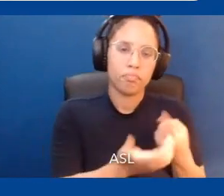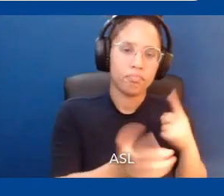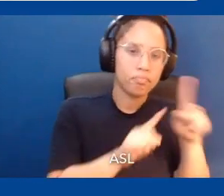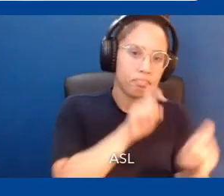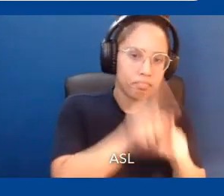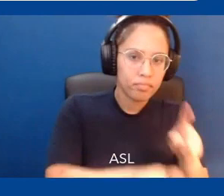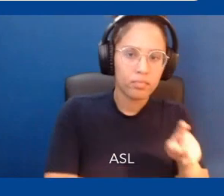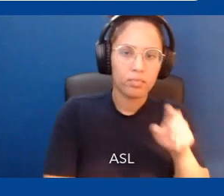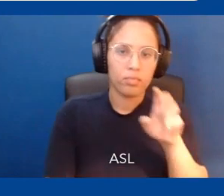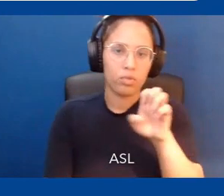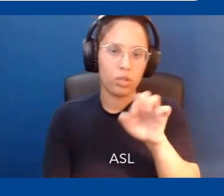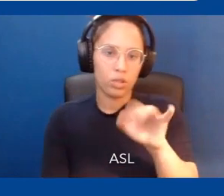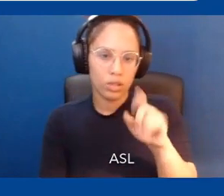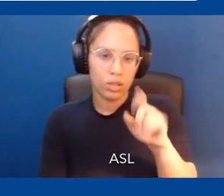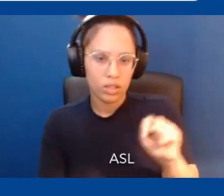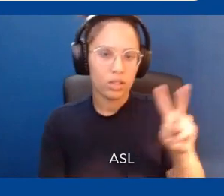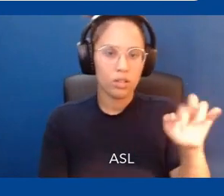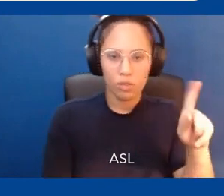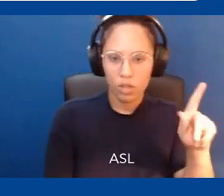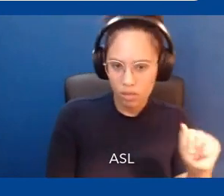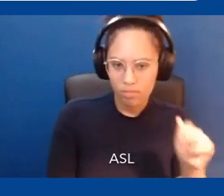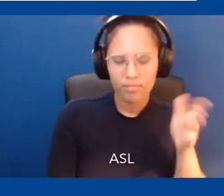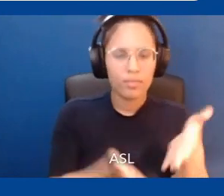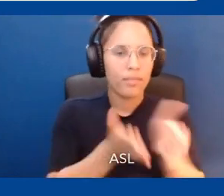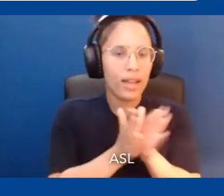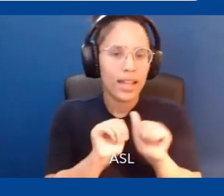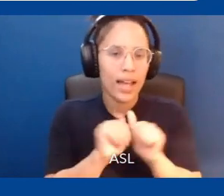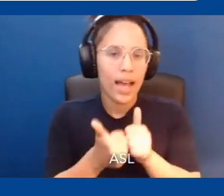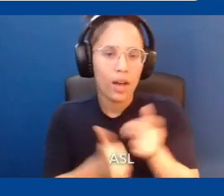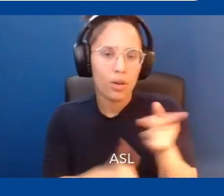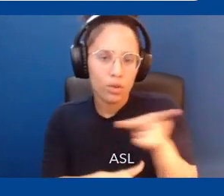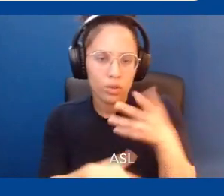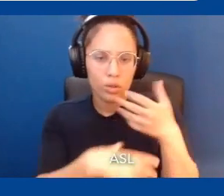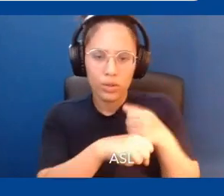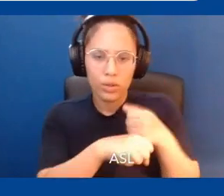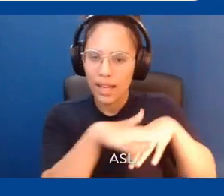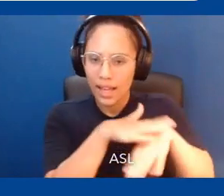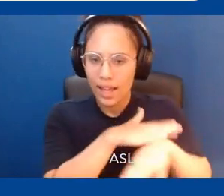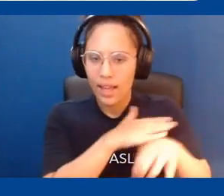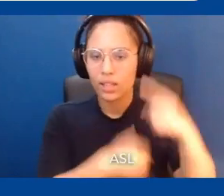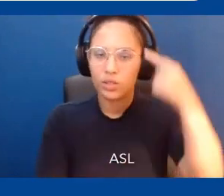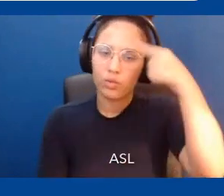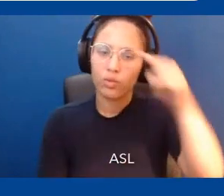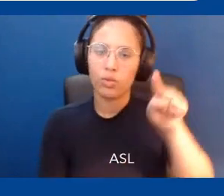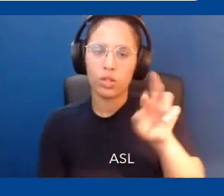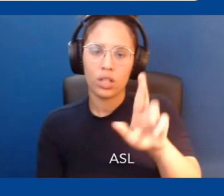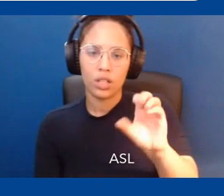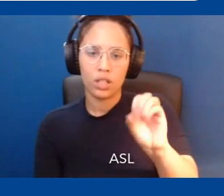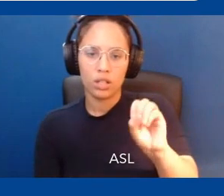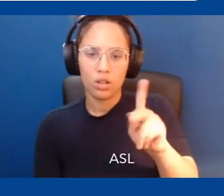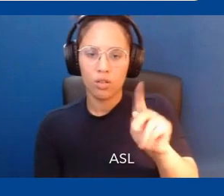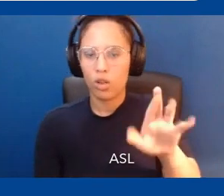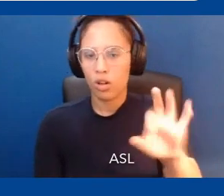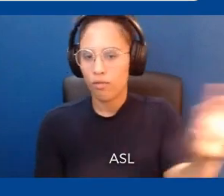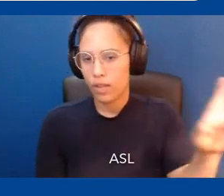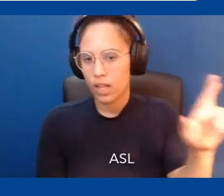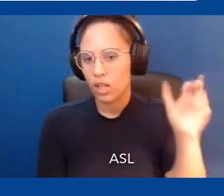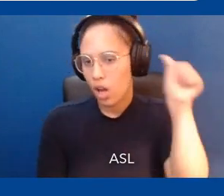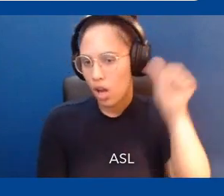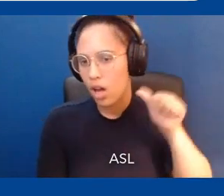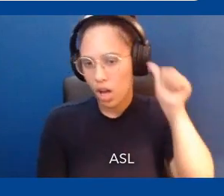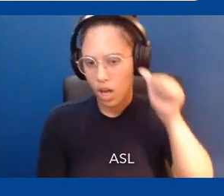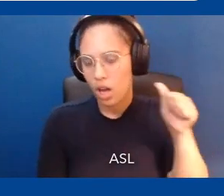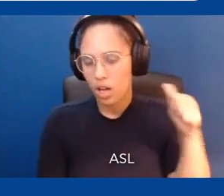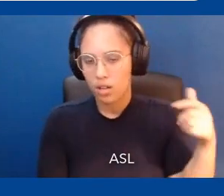had access to these Rockefeller like audio tapes. Was it challenging to get access, and what that whole process was like?